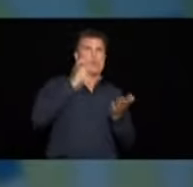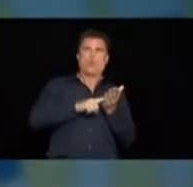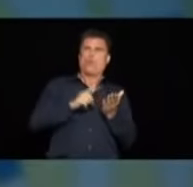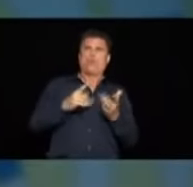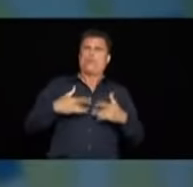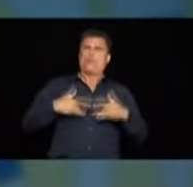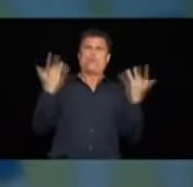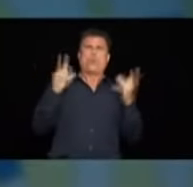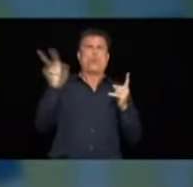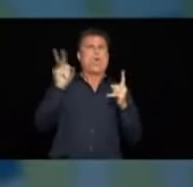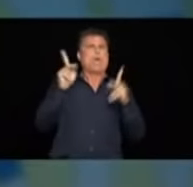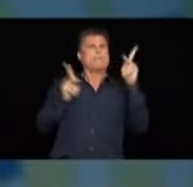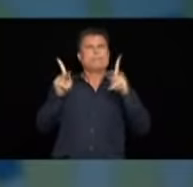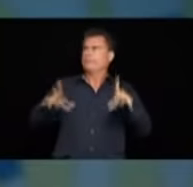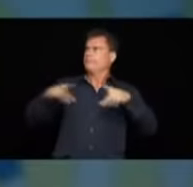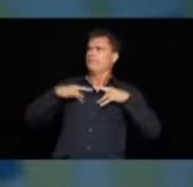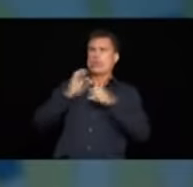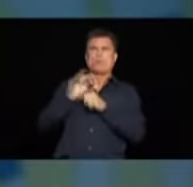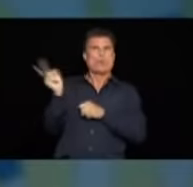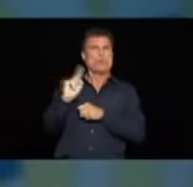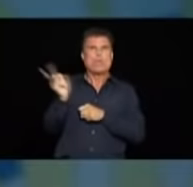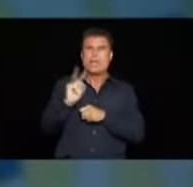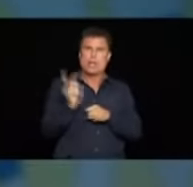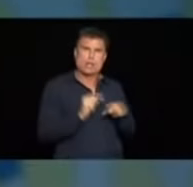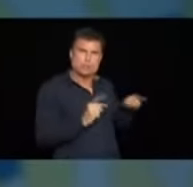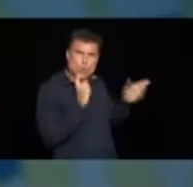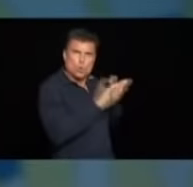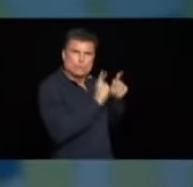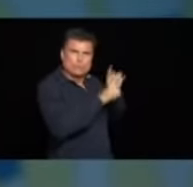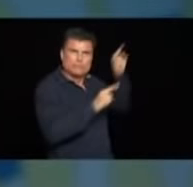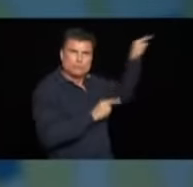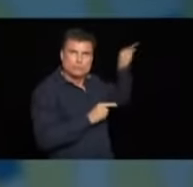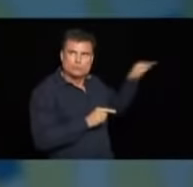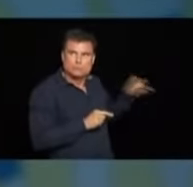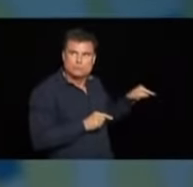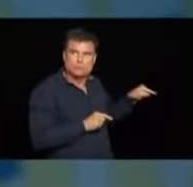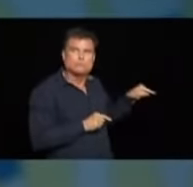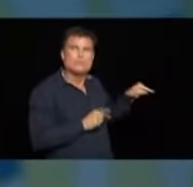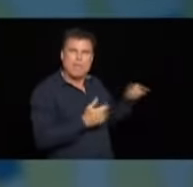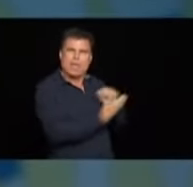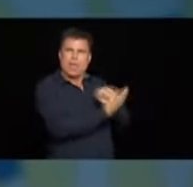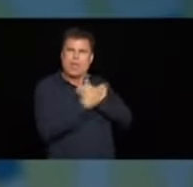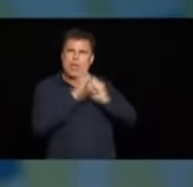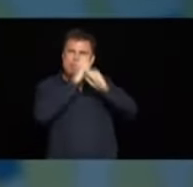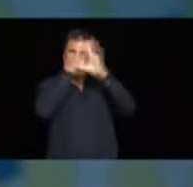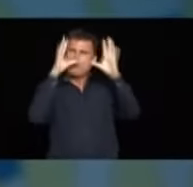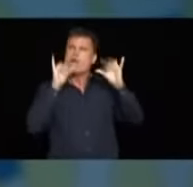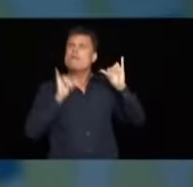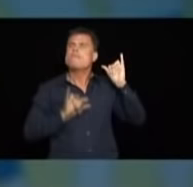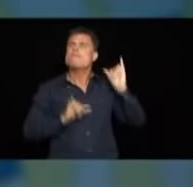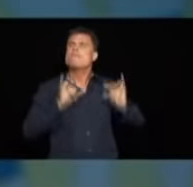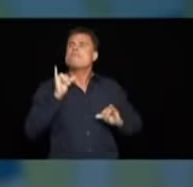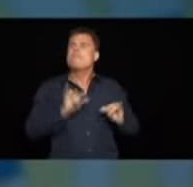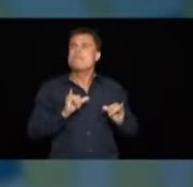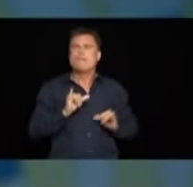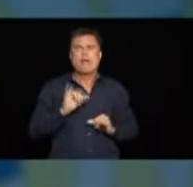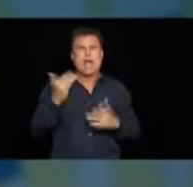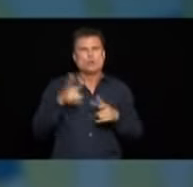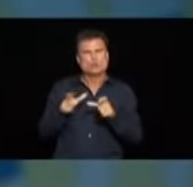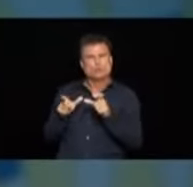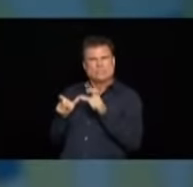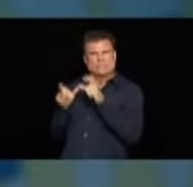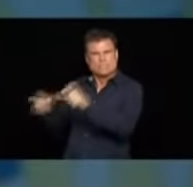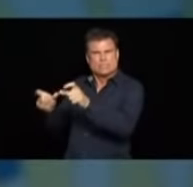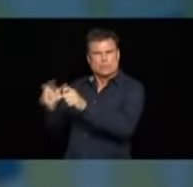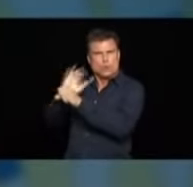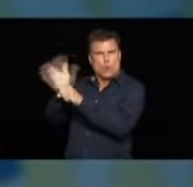people being exposed. And these are the things that we've been looking at in terms of understanding what measures we can take to try and control the pandemic that we are